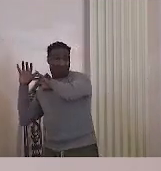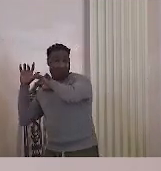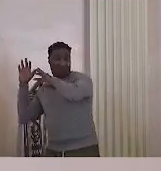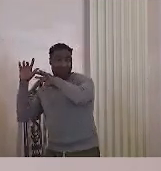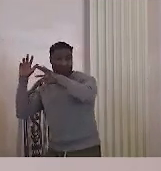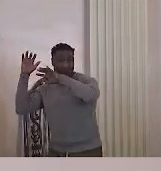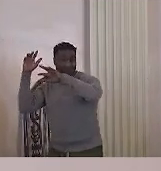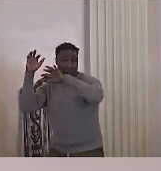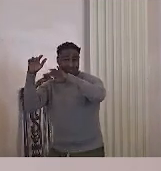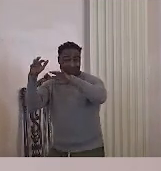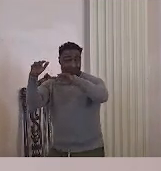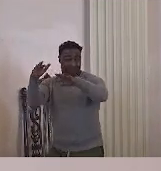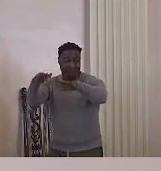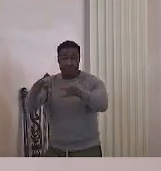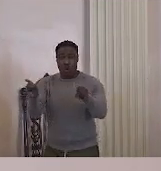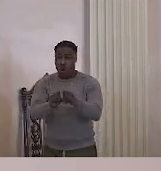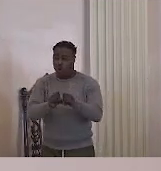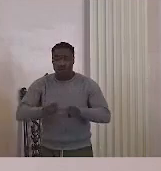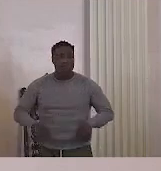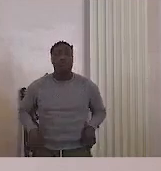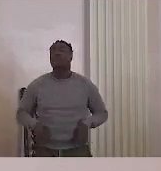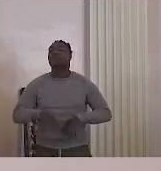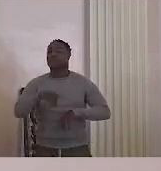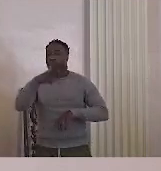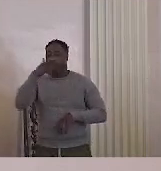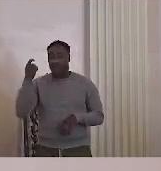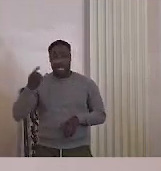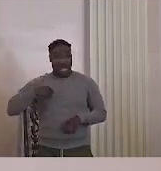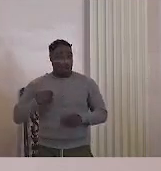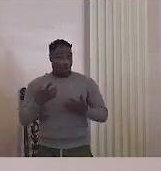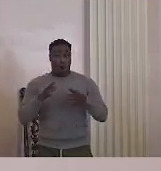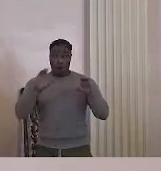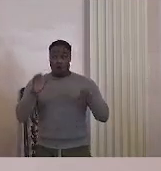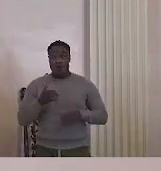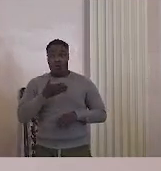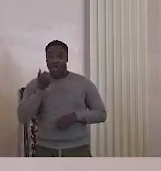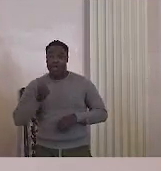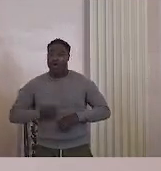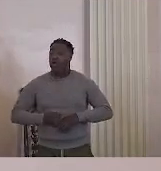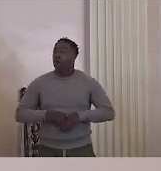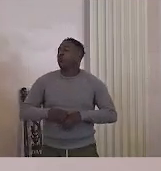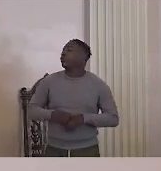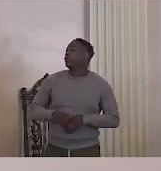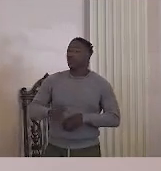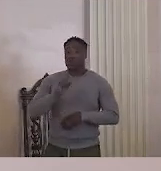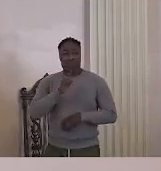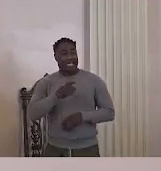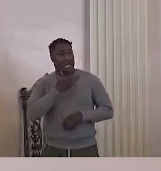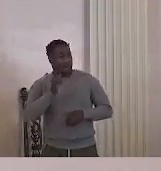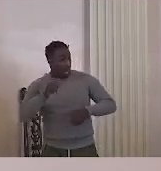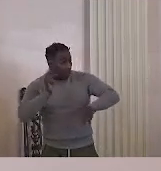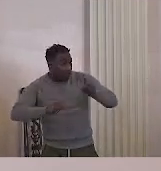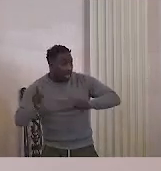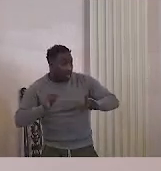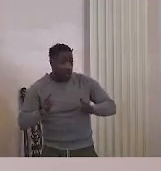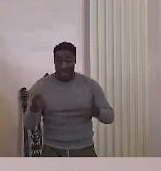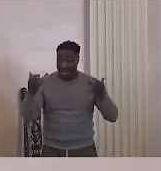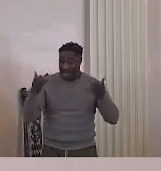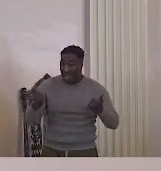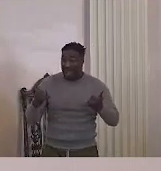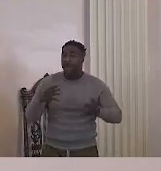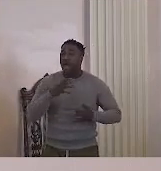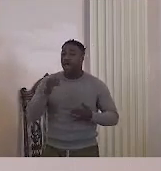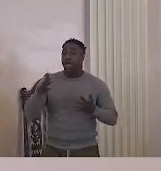millions flocking in common destination cause to do better, to be better. Now and